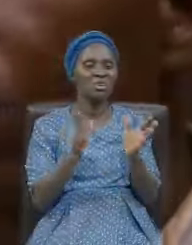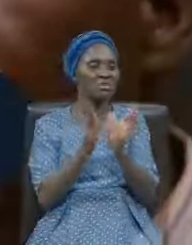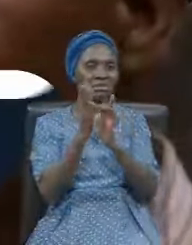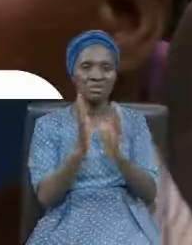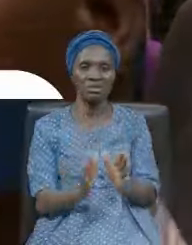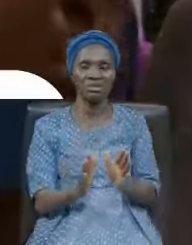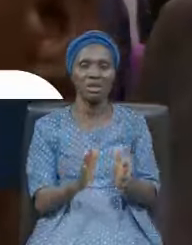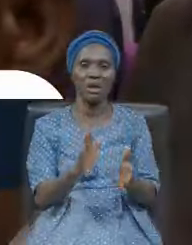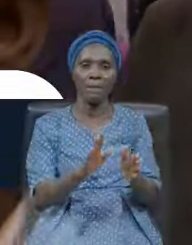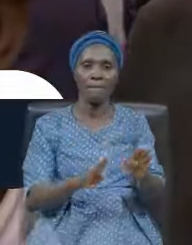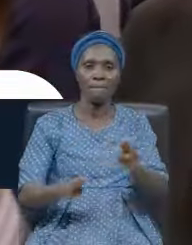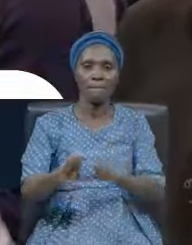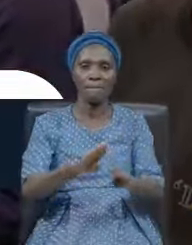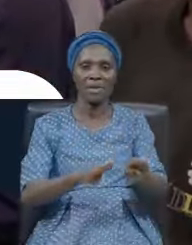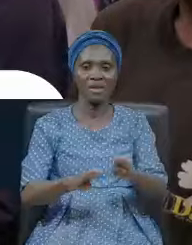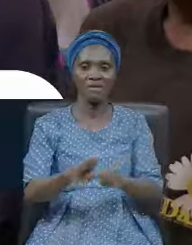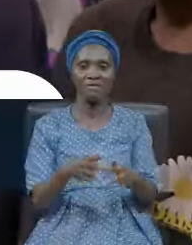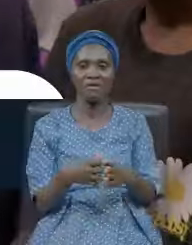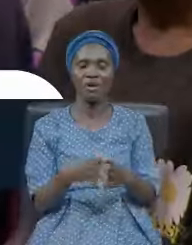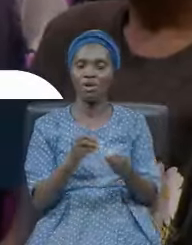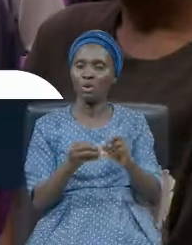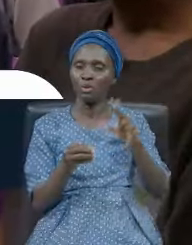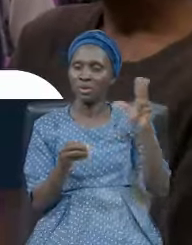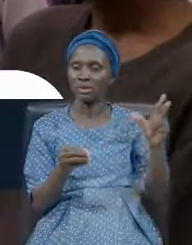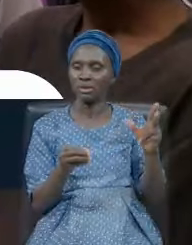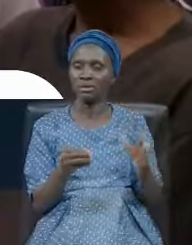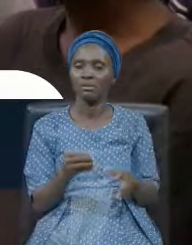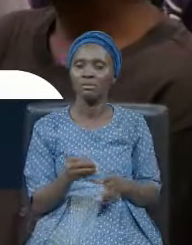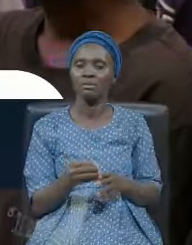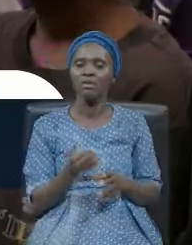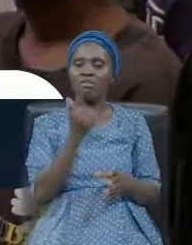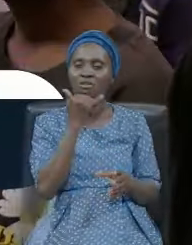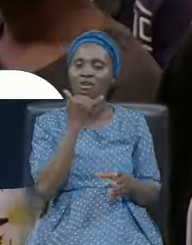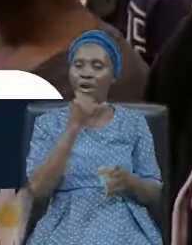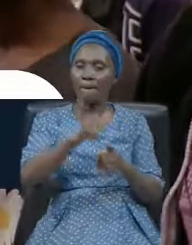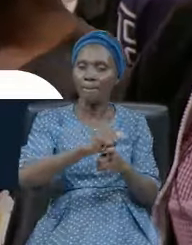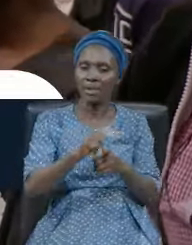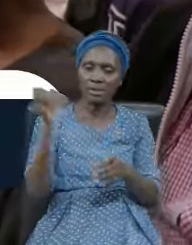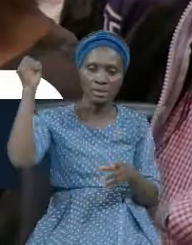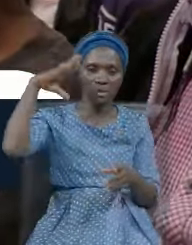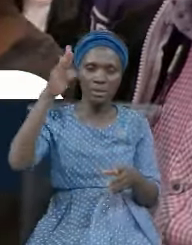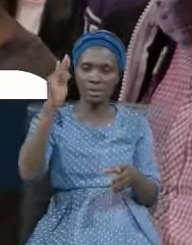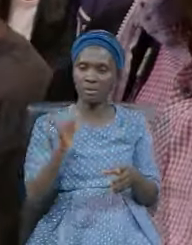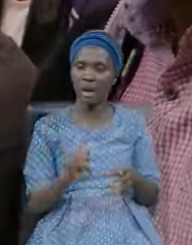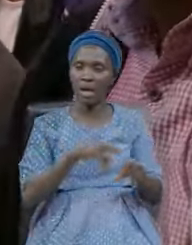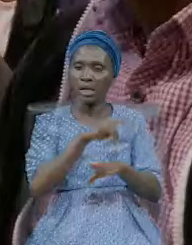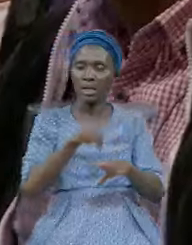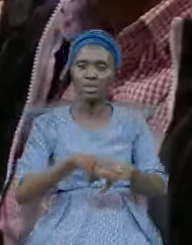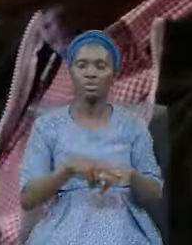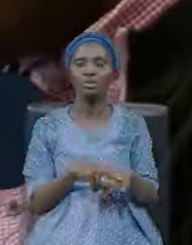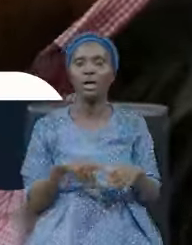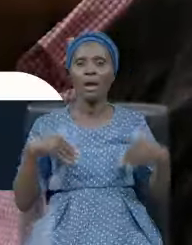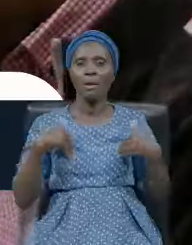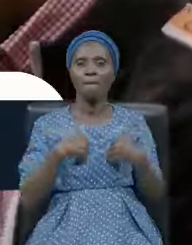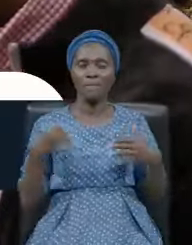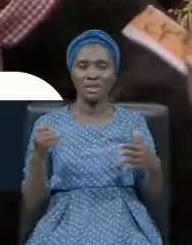misapplied grace by natural beasts. Look at number one. Number one,